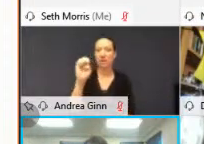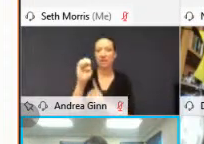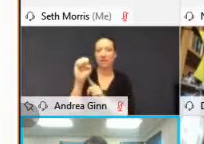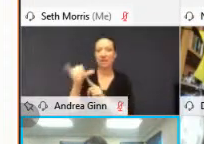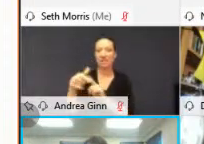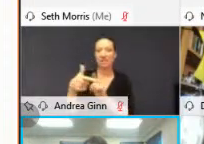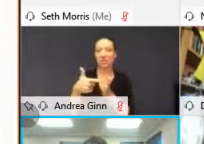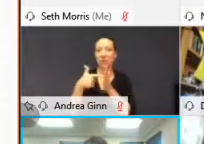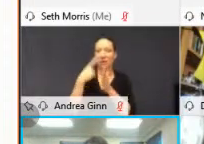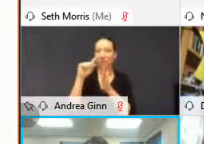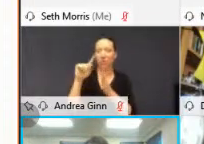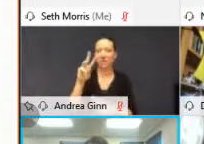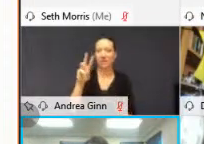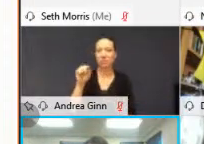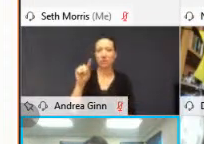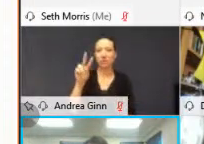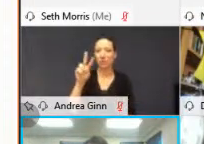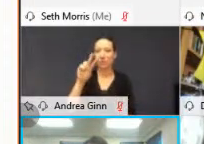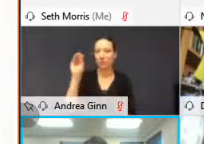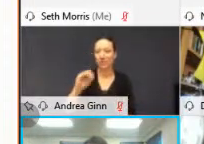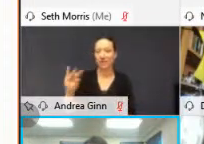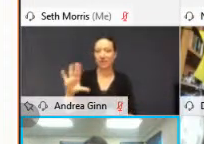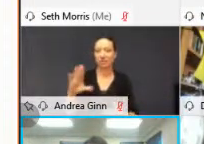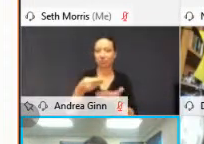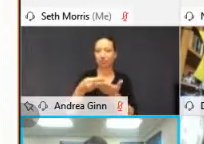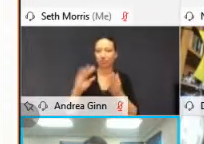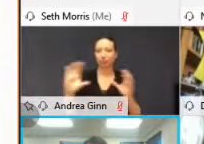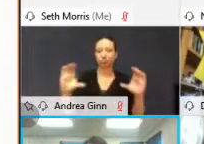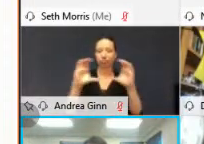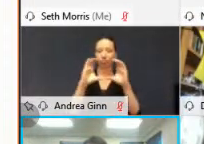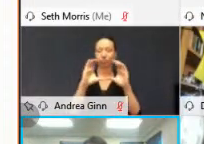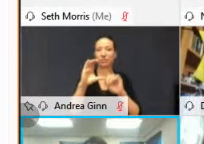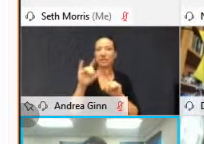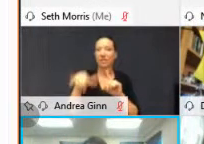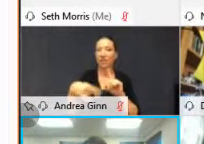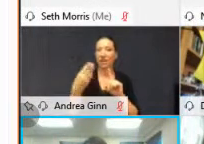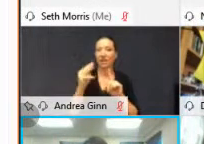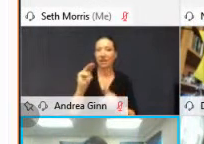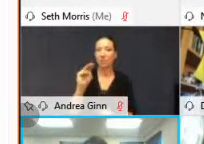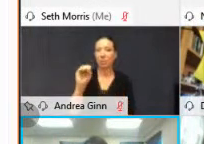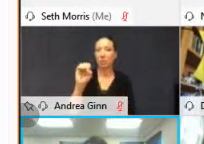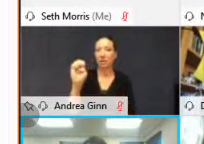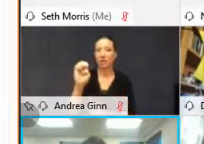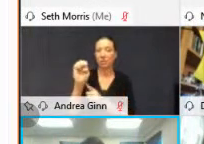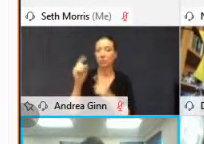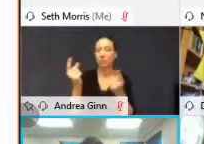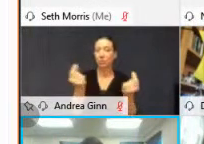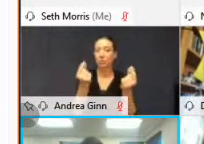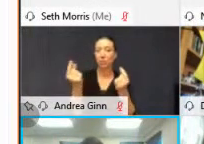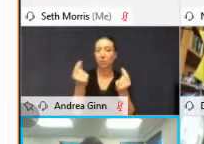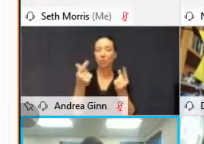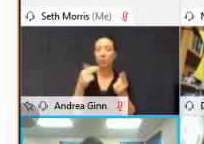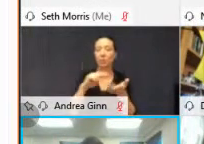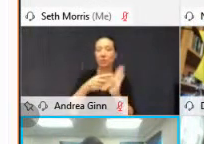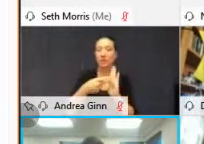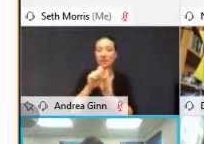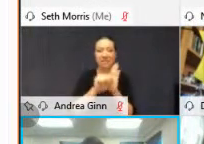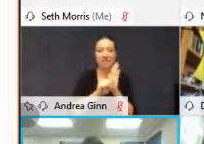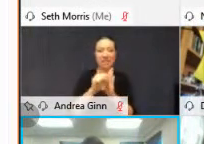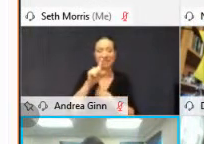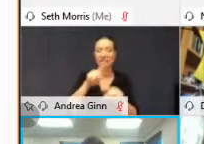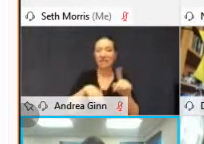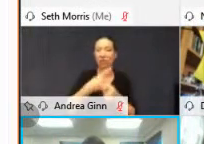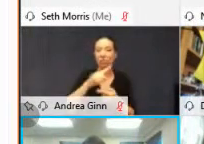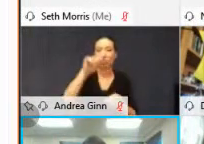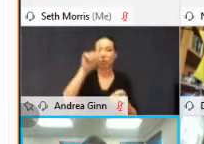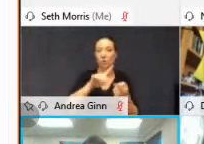maintenance of effort requirement does essentially is prohibit states from reducing benefits, adding any cost sharing or premiums,